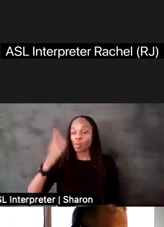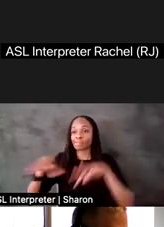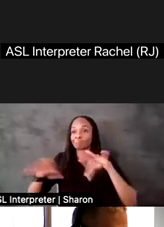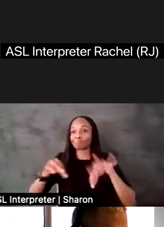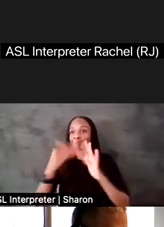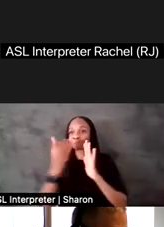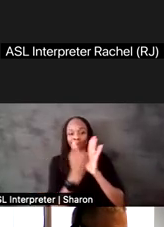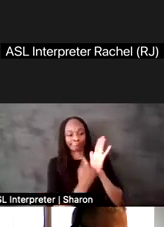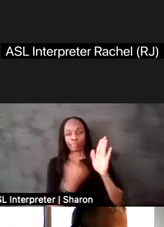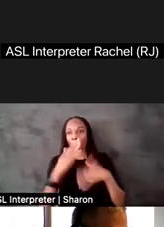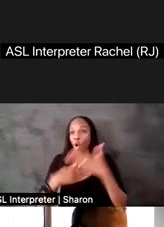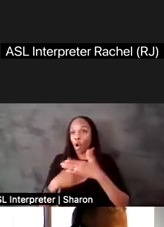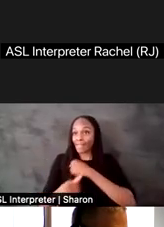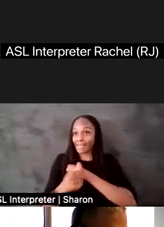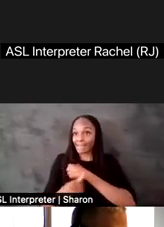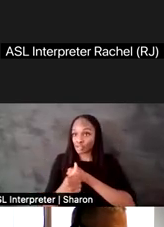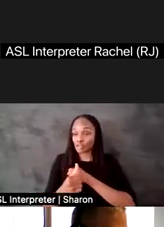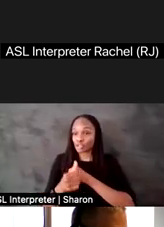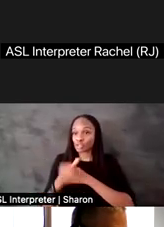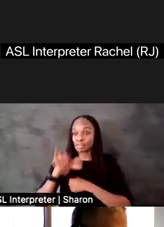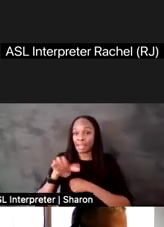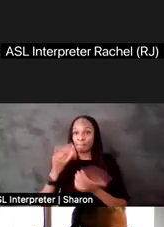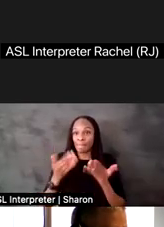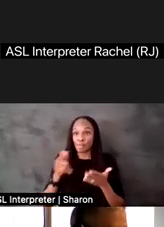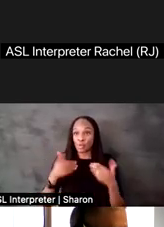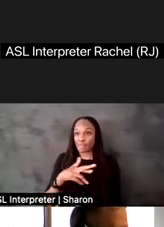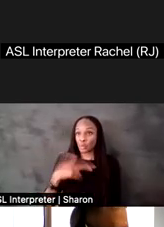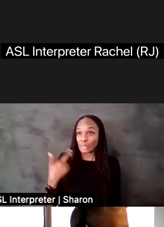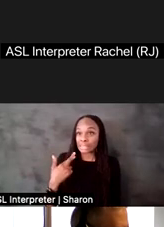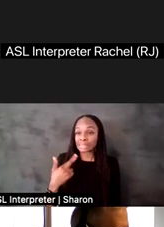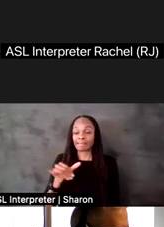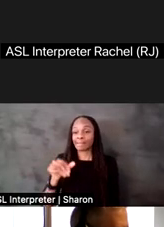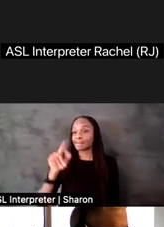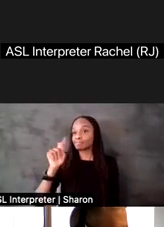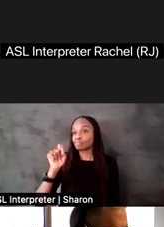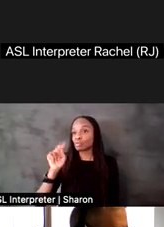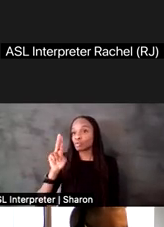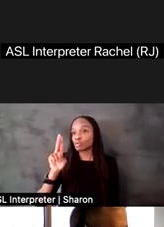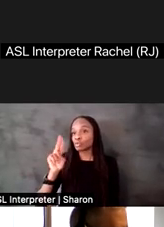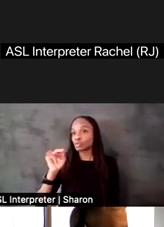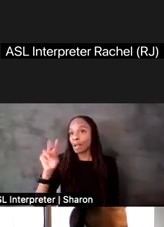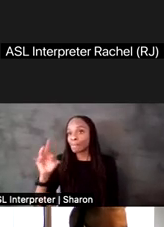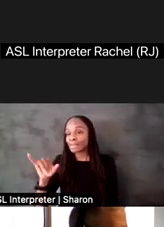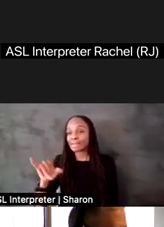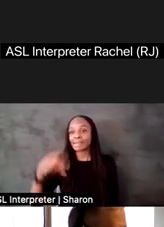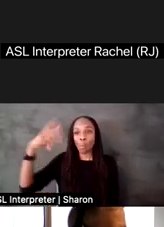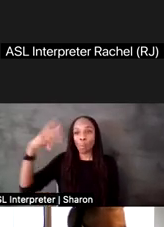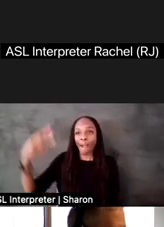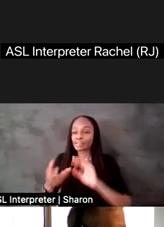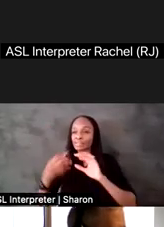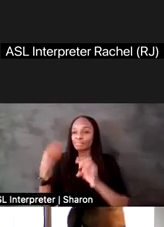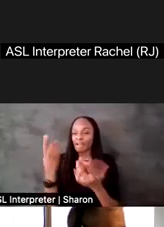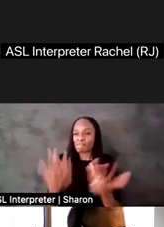you may be susceptible to, whether that's tsunami, wildfire,